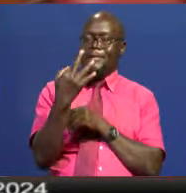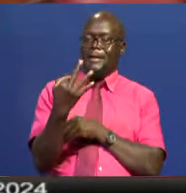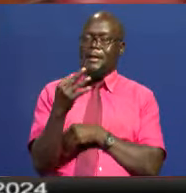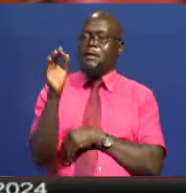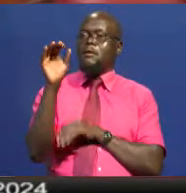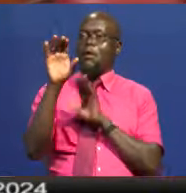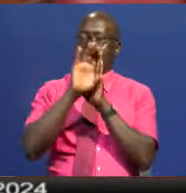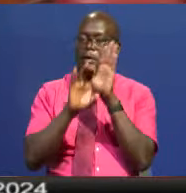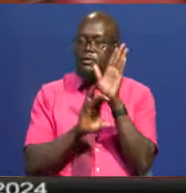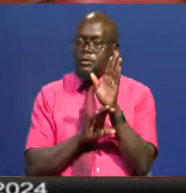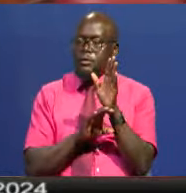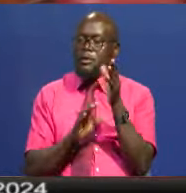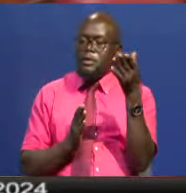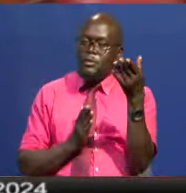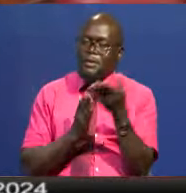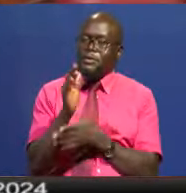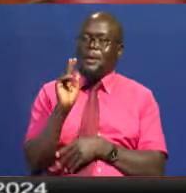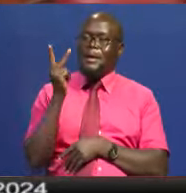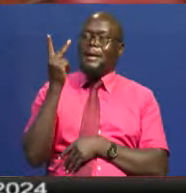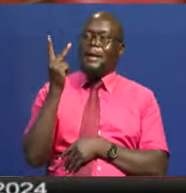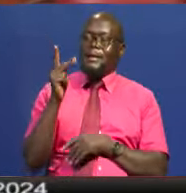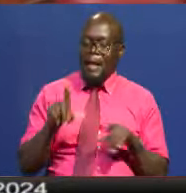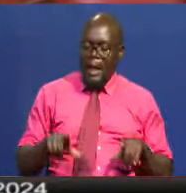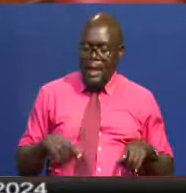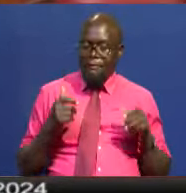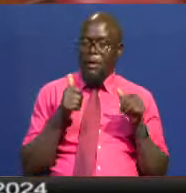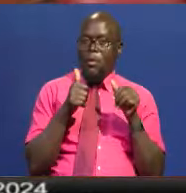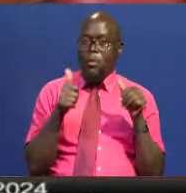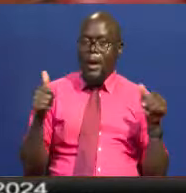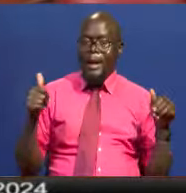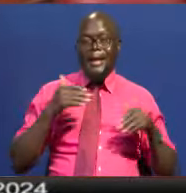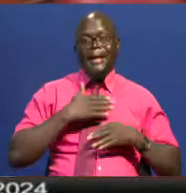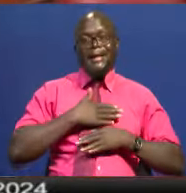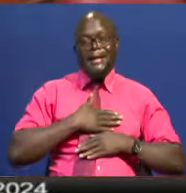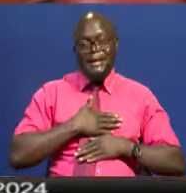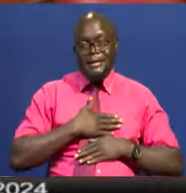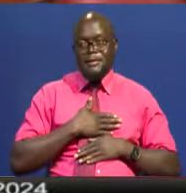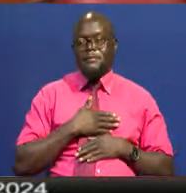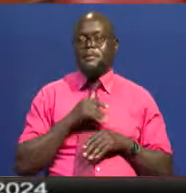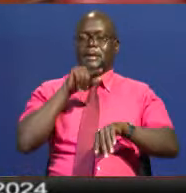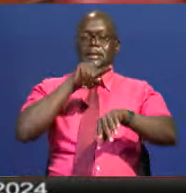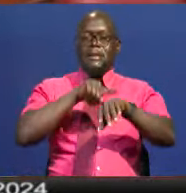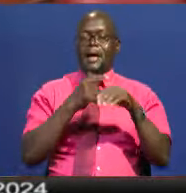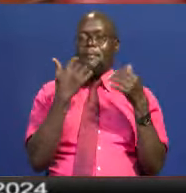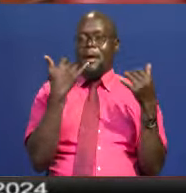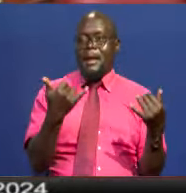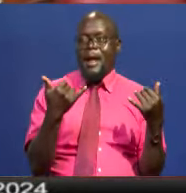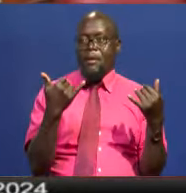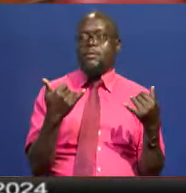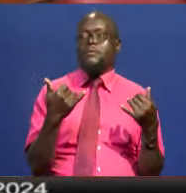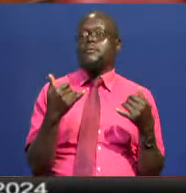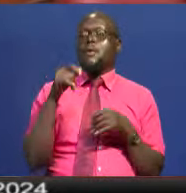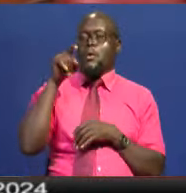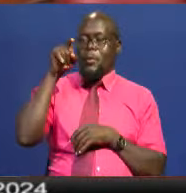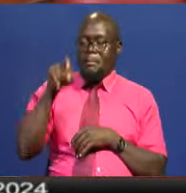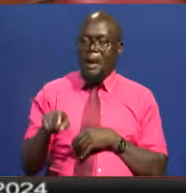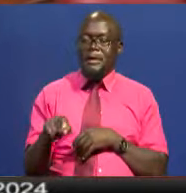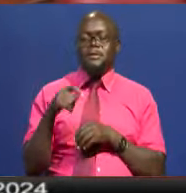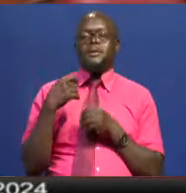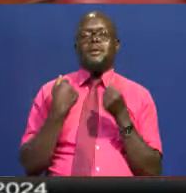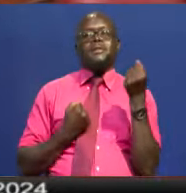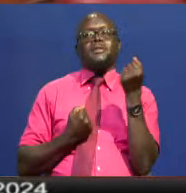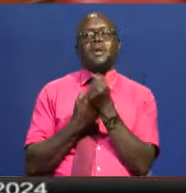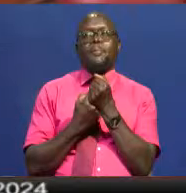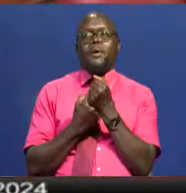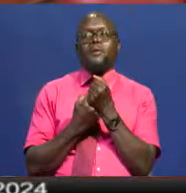Constitution and ensuring Kenyans live in dignity. It is about time that as a house we rise up and